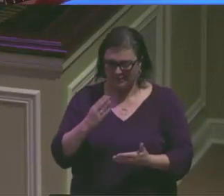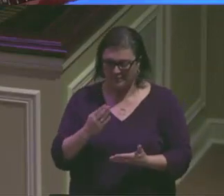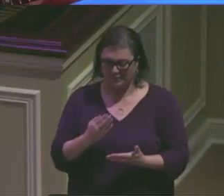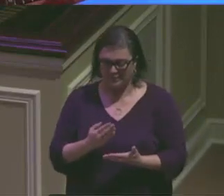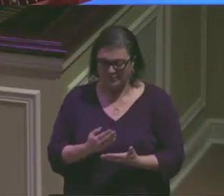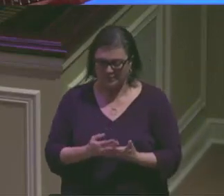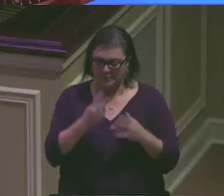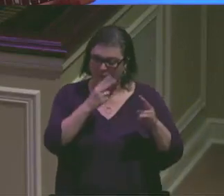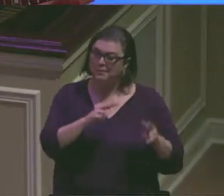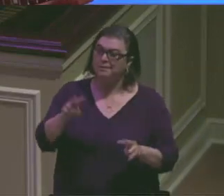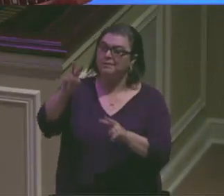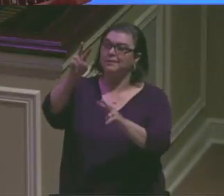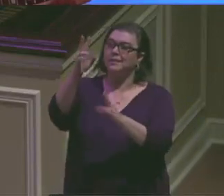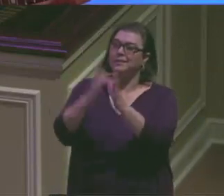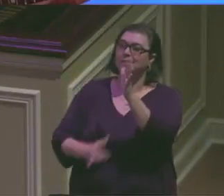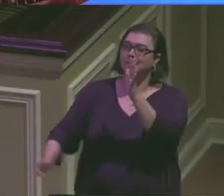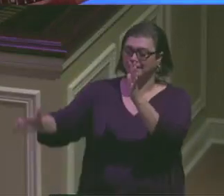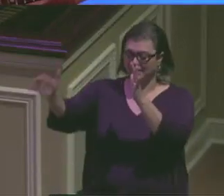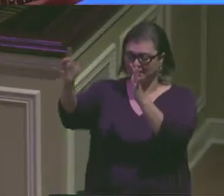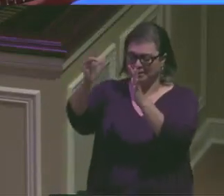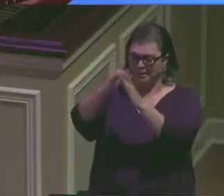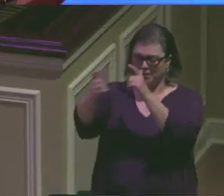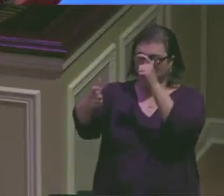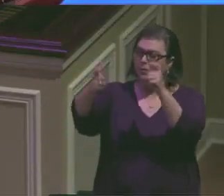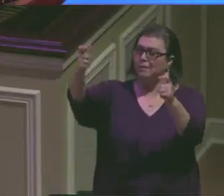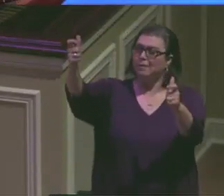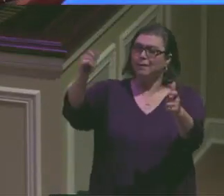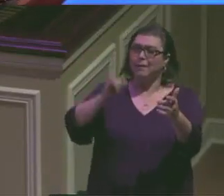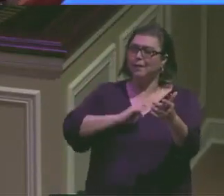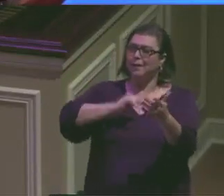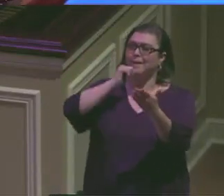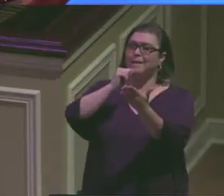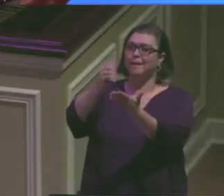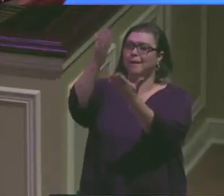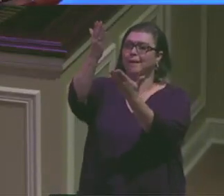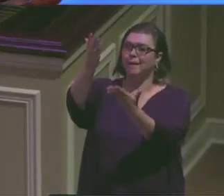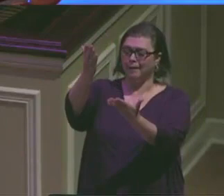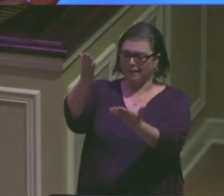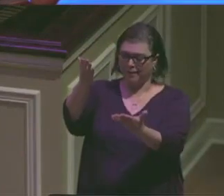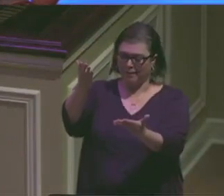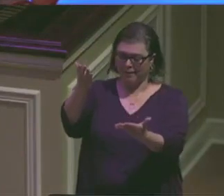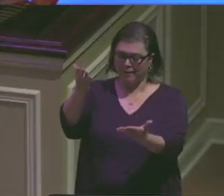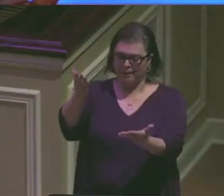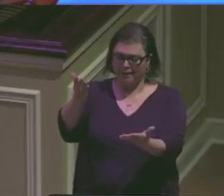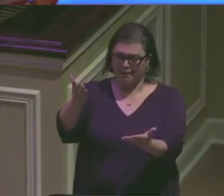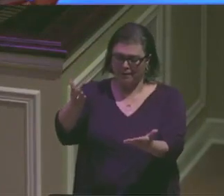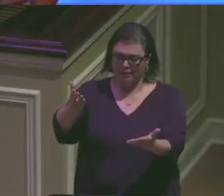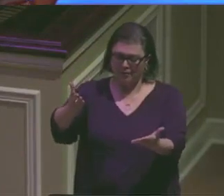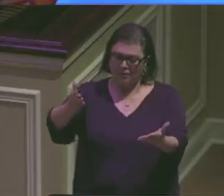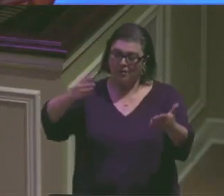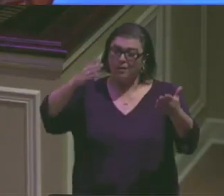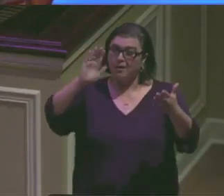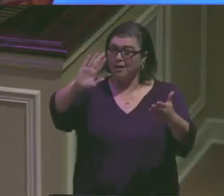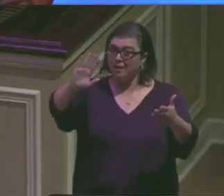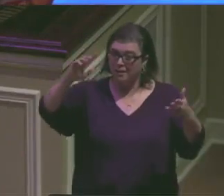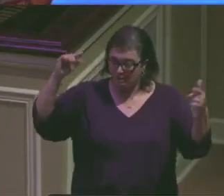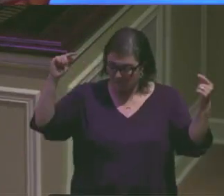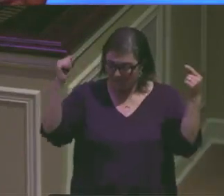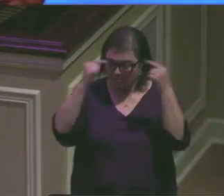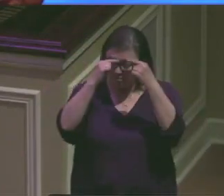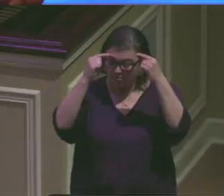there, the great I am, a crown of